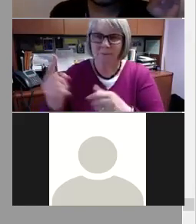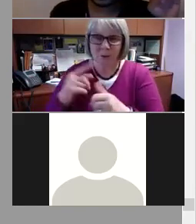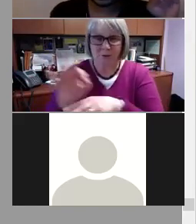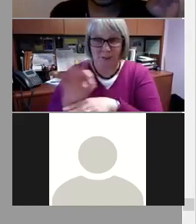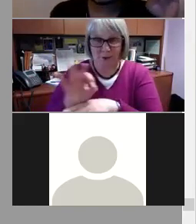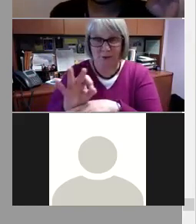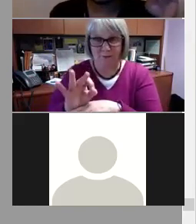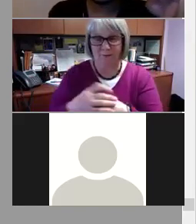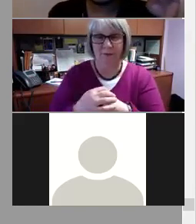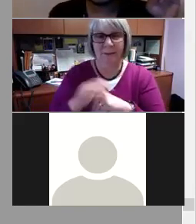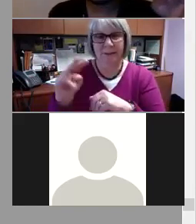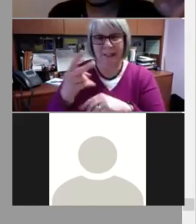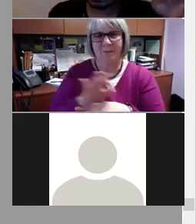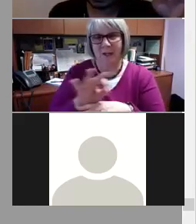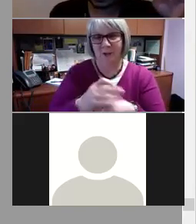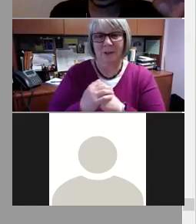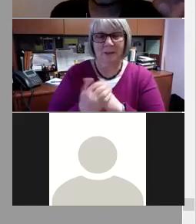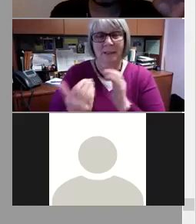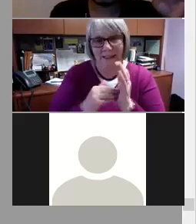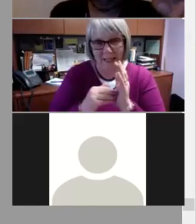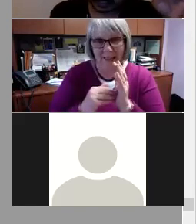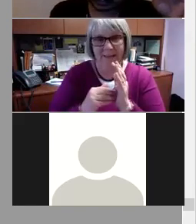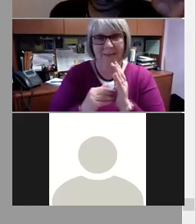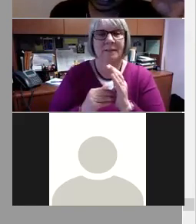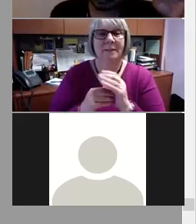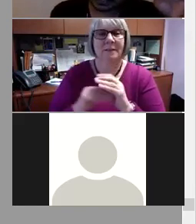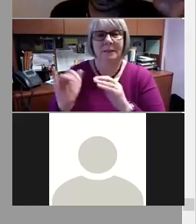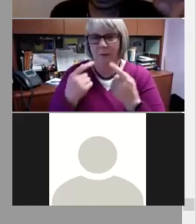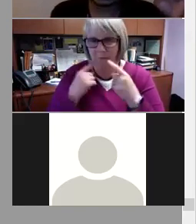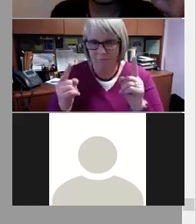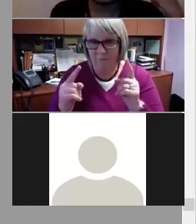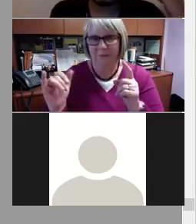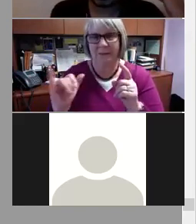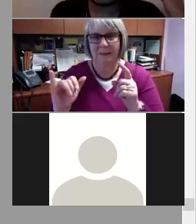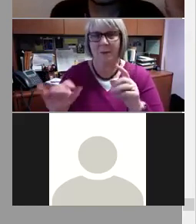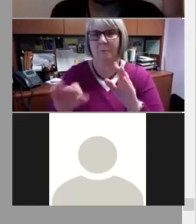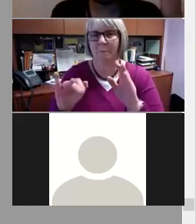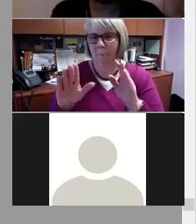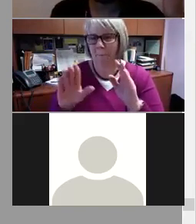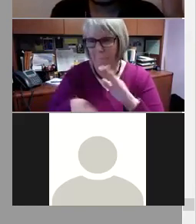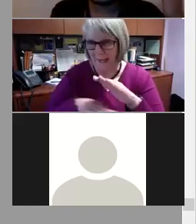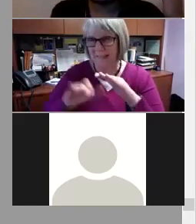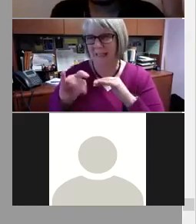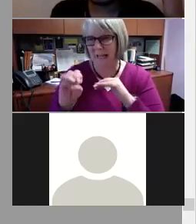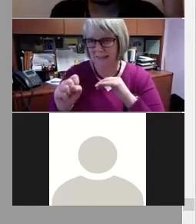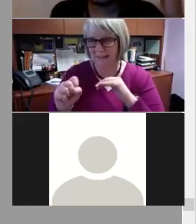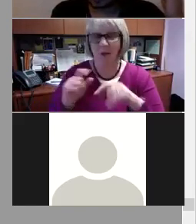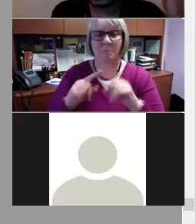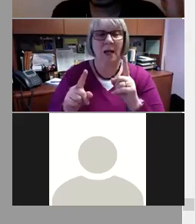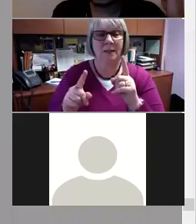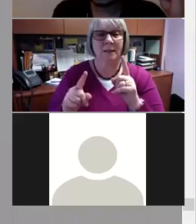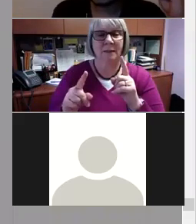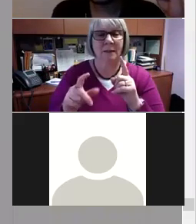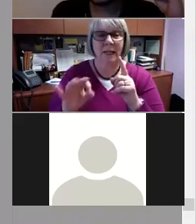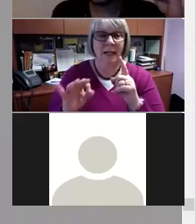The second function is again the same declaration, again the same base cases, but if n is a power of